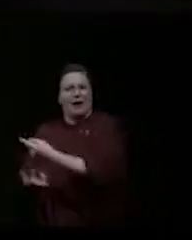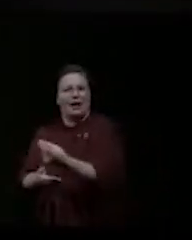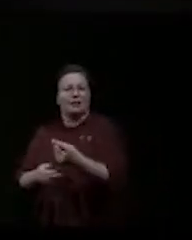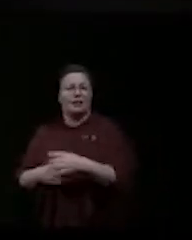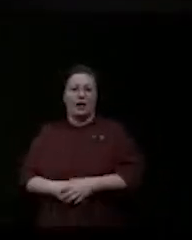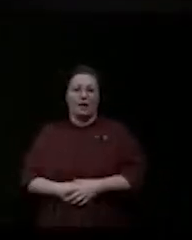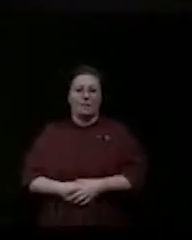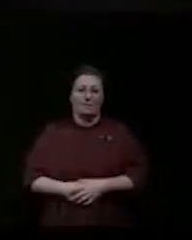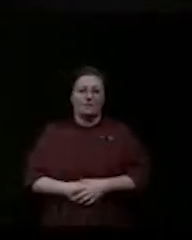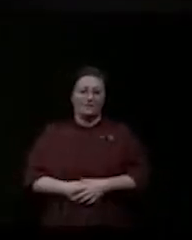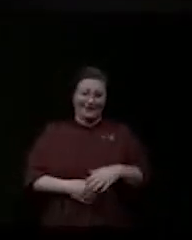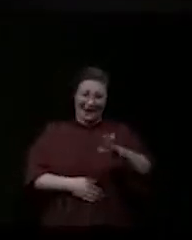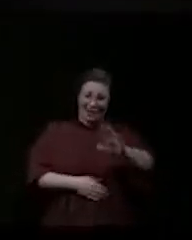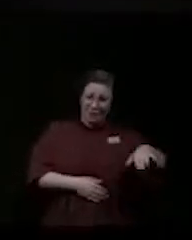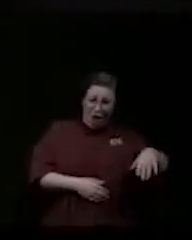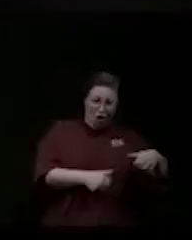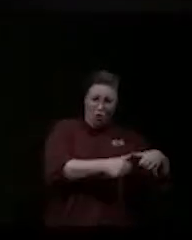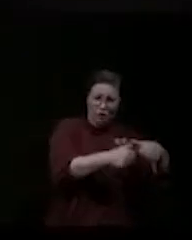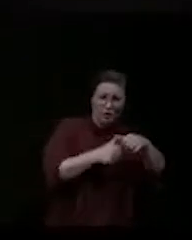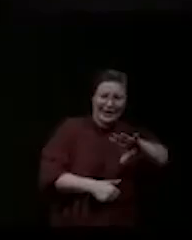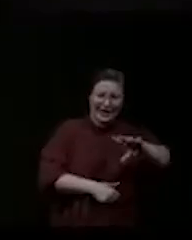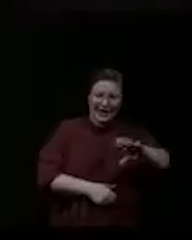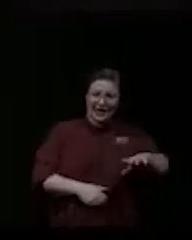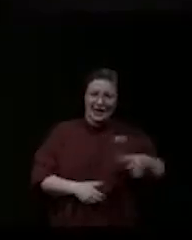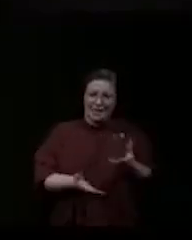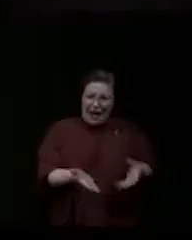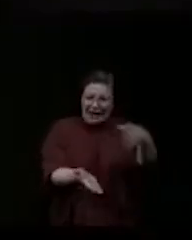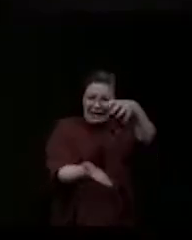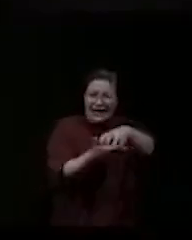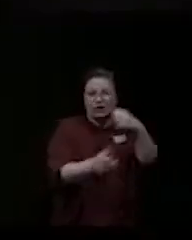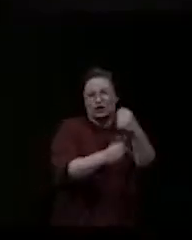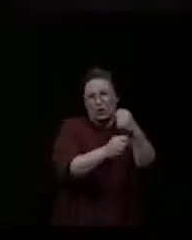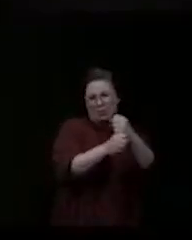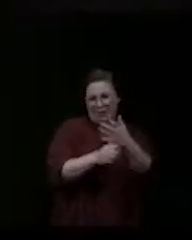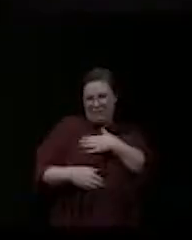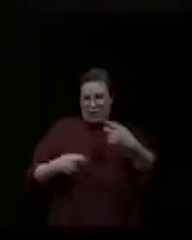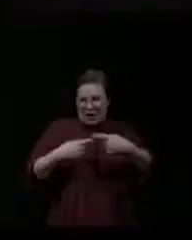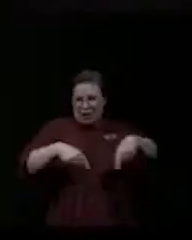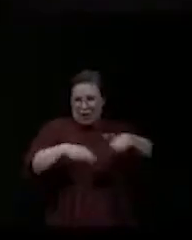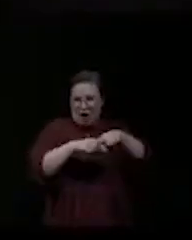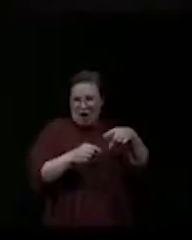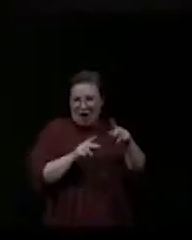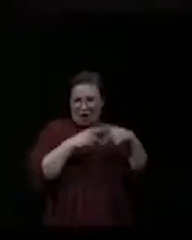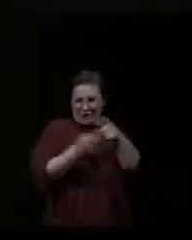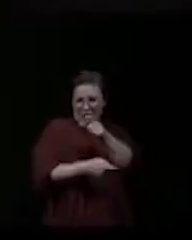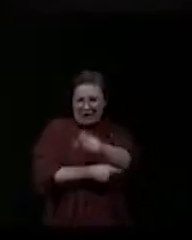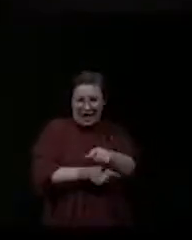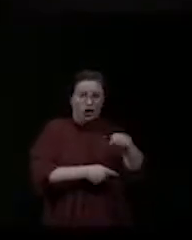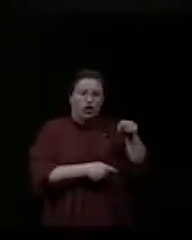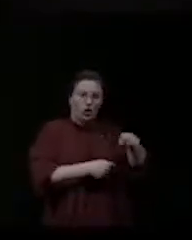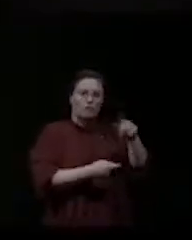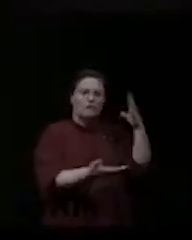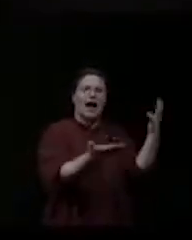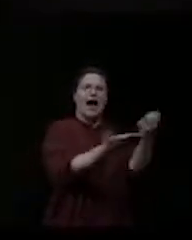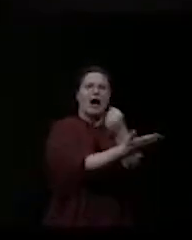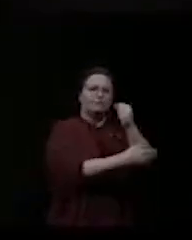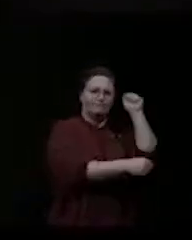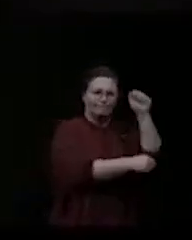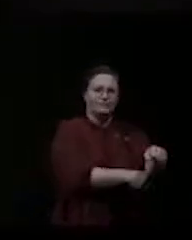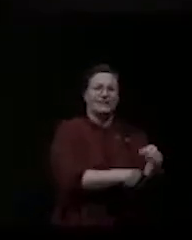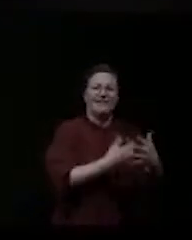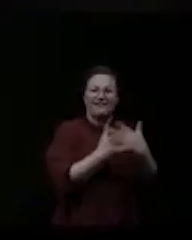children's organisation in Bangladesh who worked with the local commissioner and succeeded in stopping over a